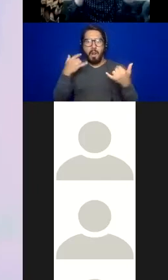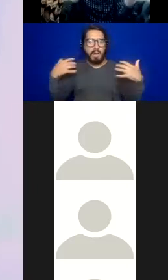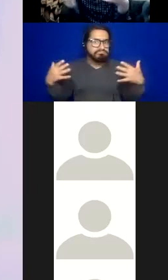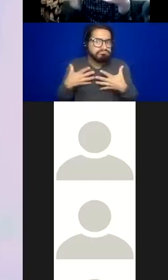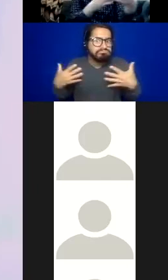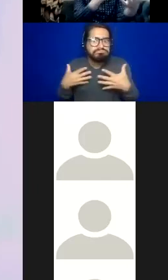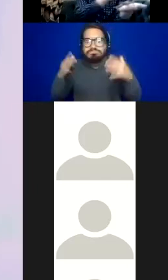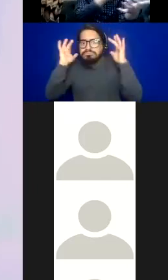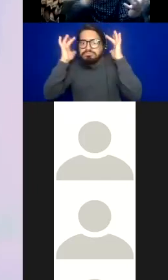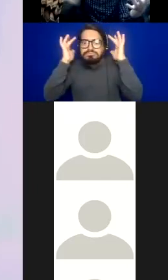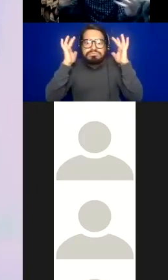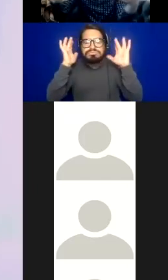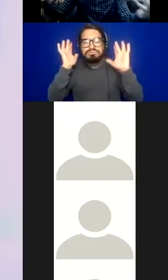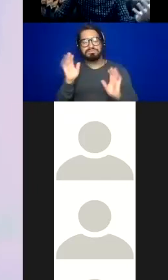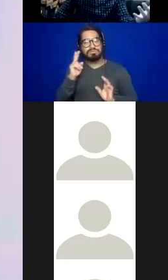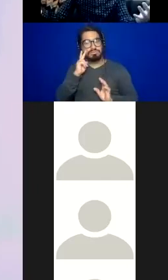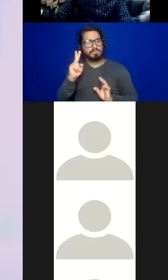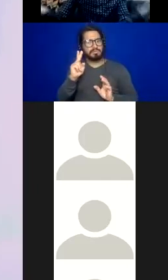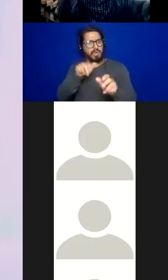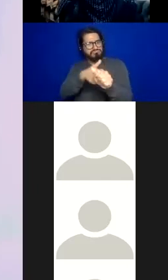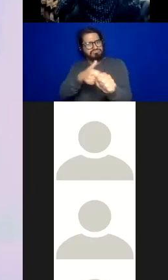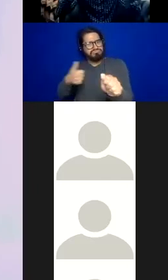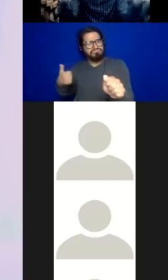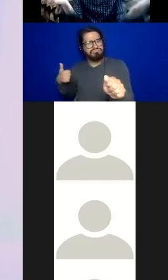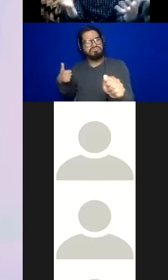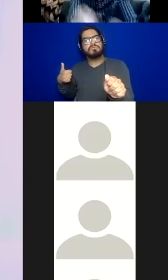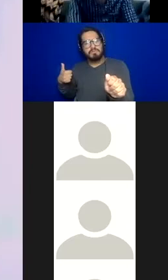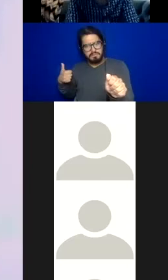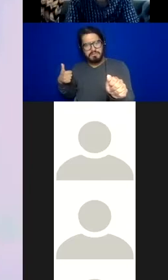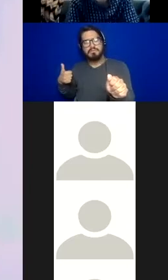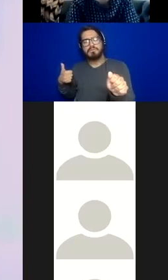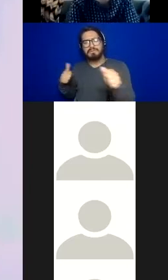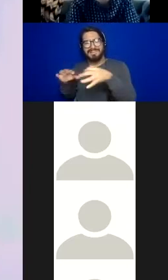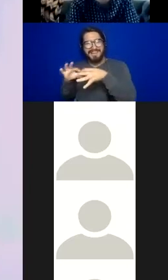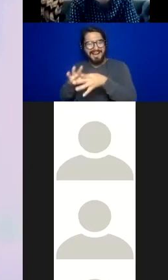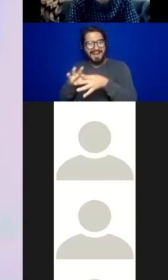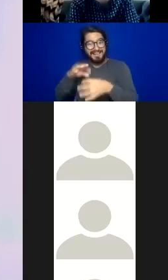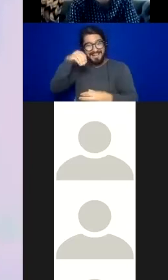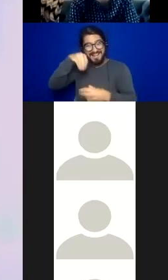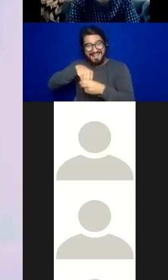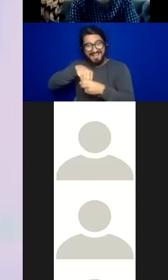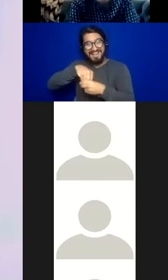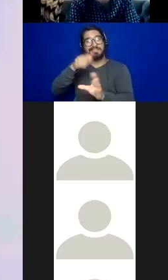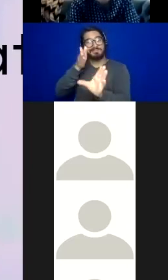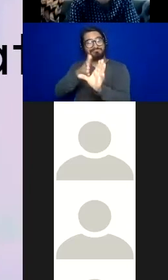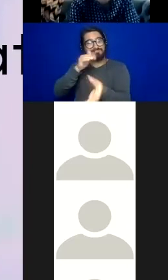or backlash that you can really see unfolding within the psychiatric establishment.